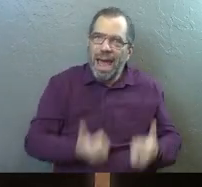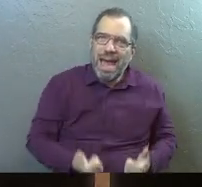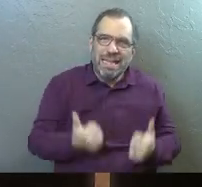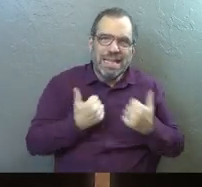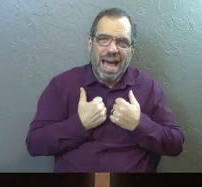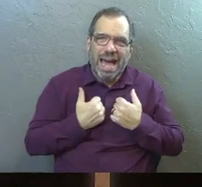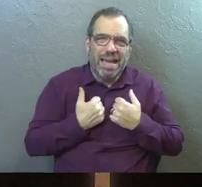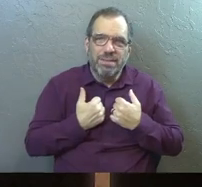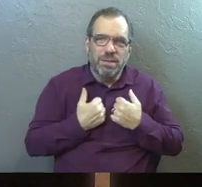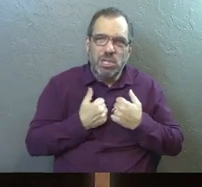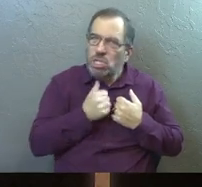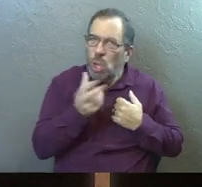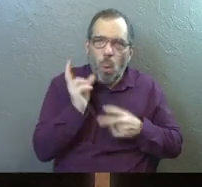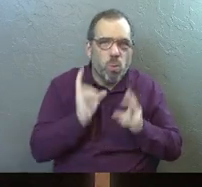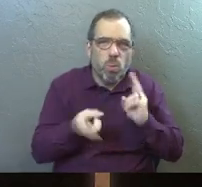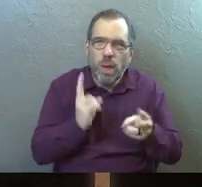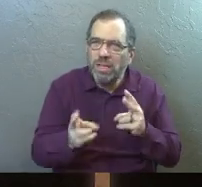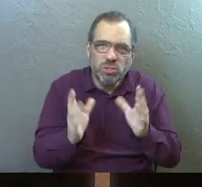life. You don't have to rush it.